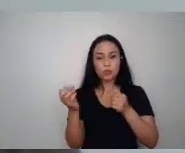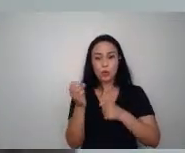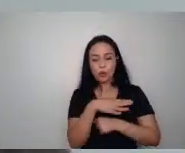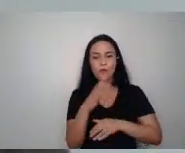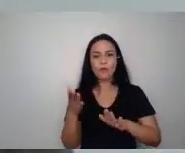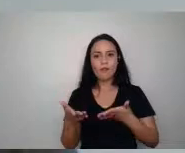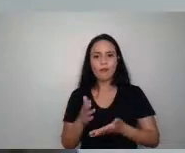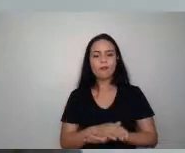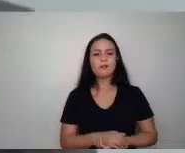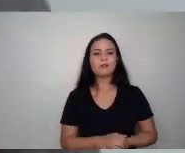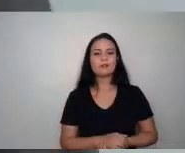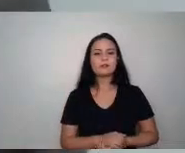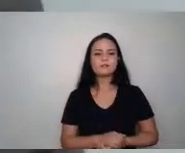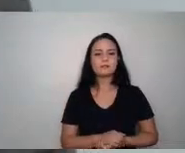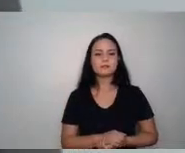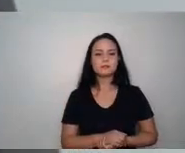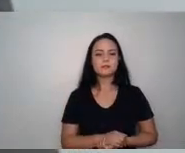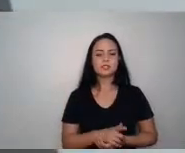recent past.